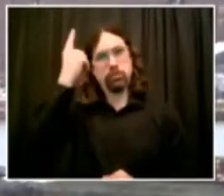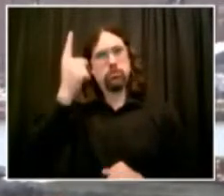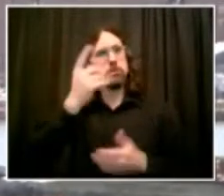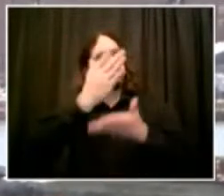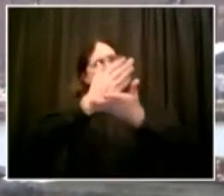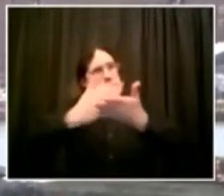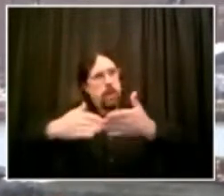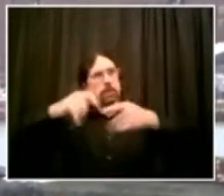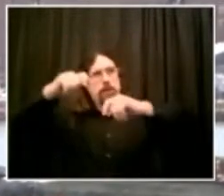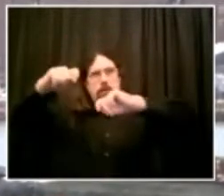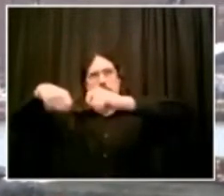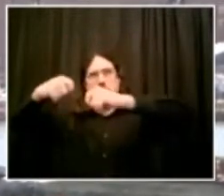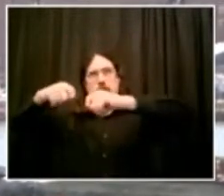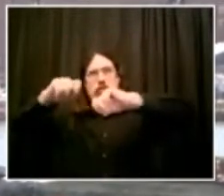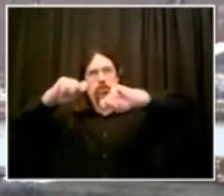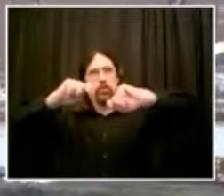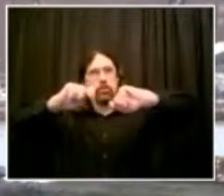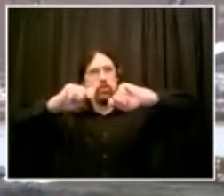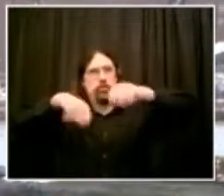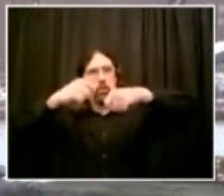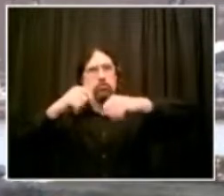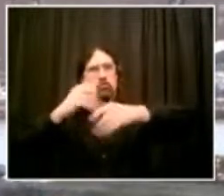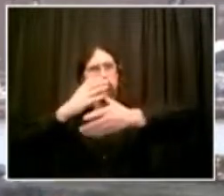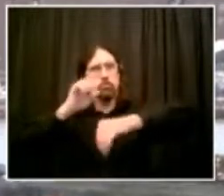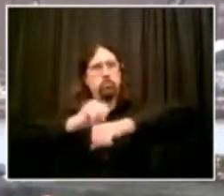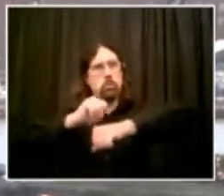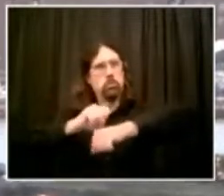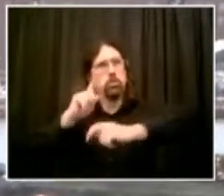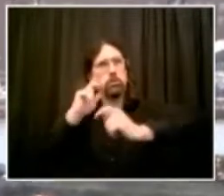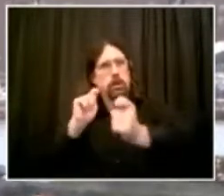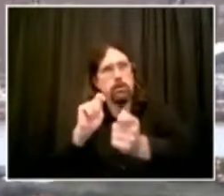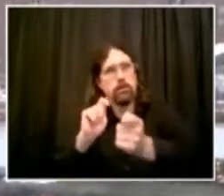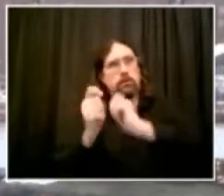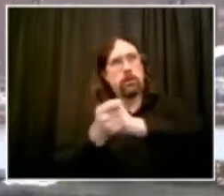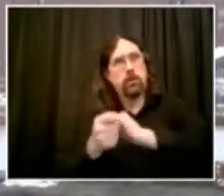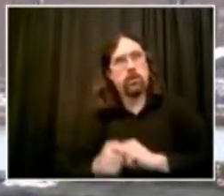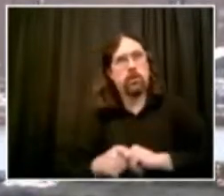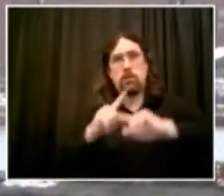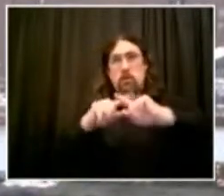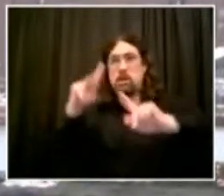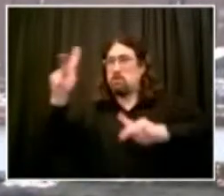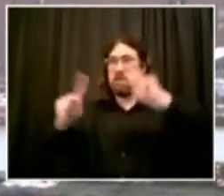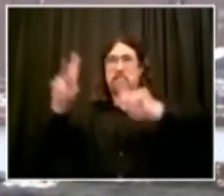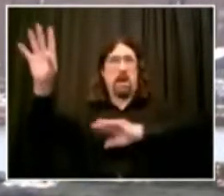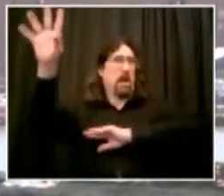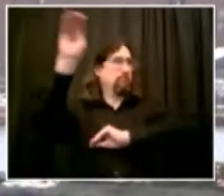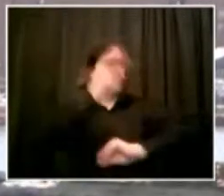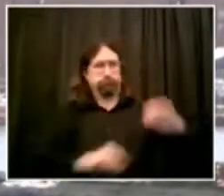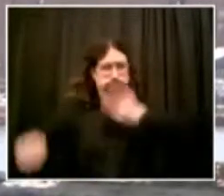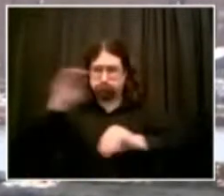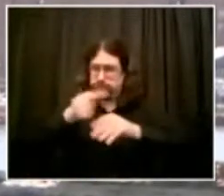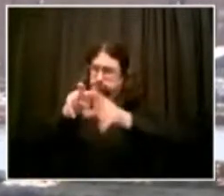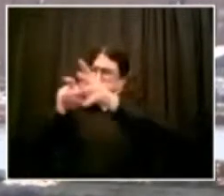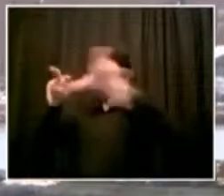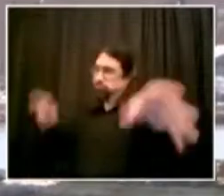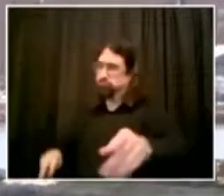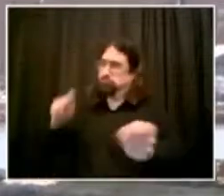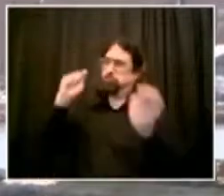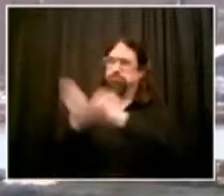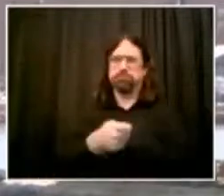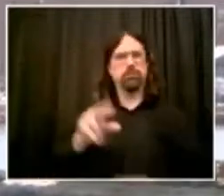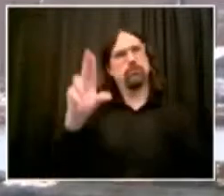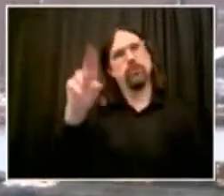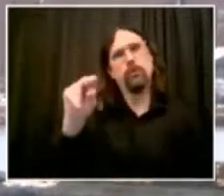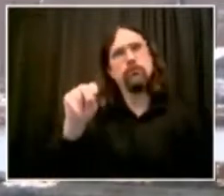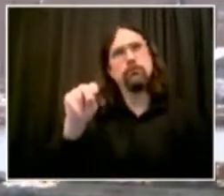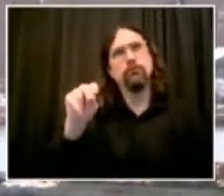see. As to anything being done by outside agencies, I'm not going to comment on that. I'm only going to